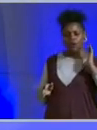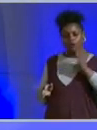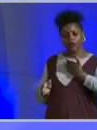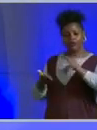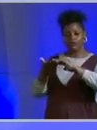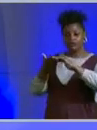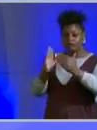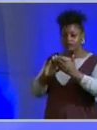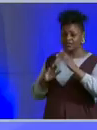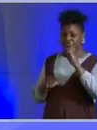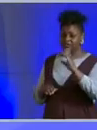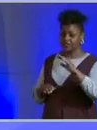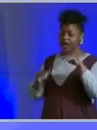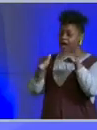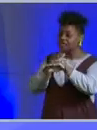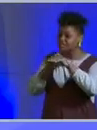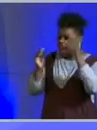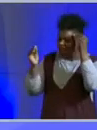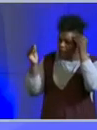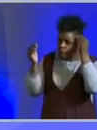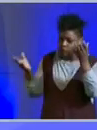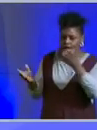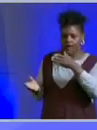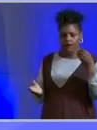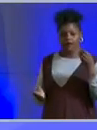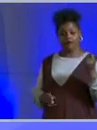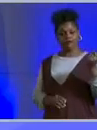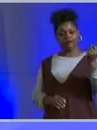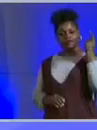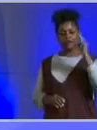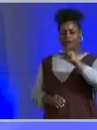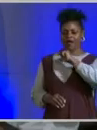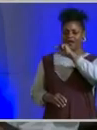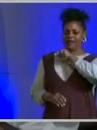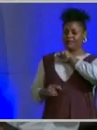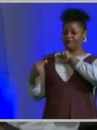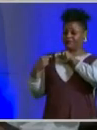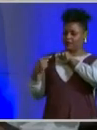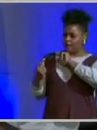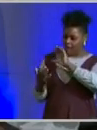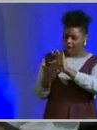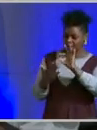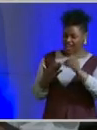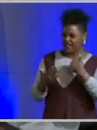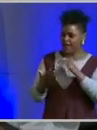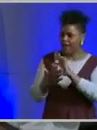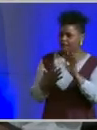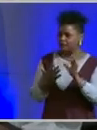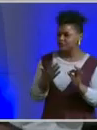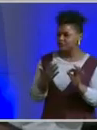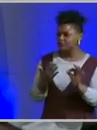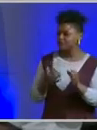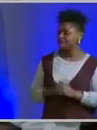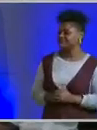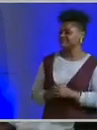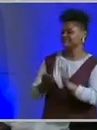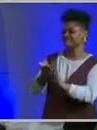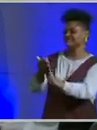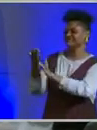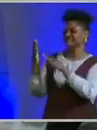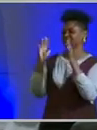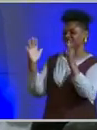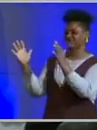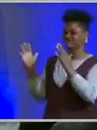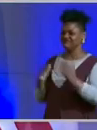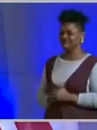access to information and driving understanding of the quality options that are available. Great, thank you very much. Ron, could you touch on this